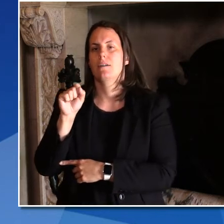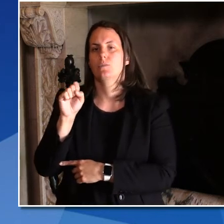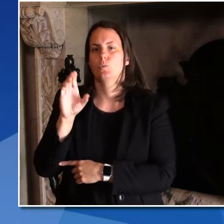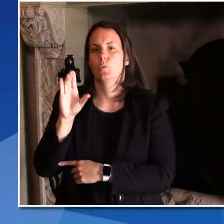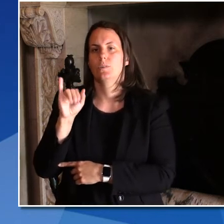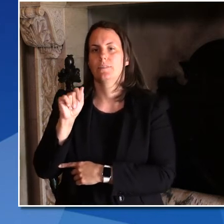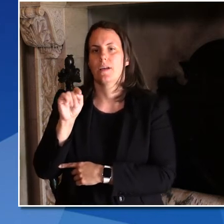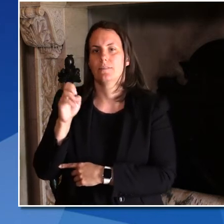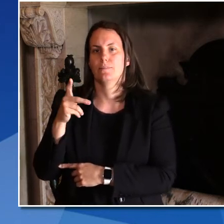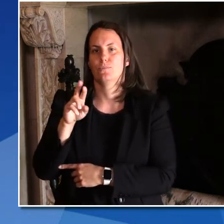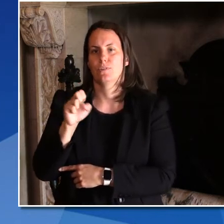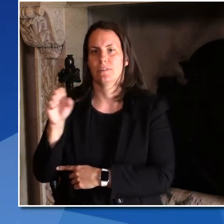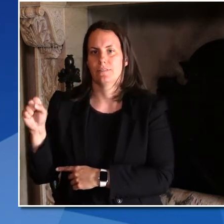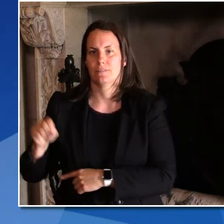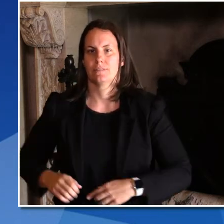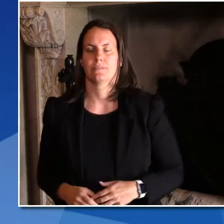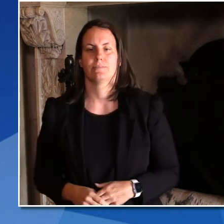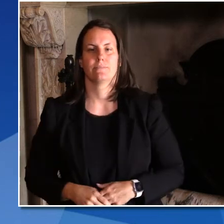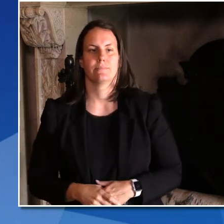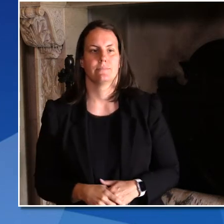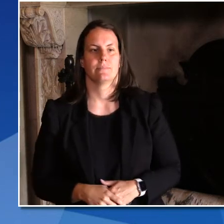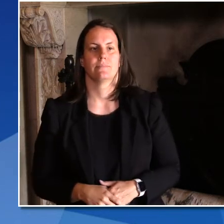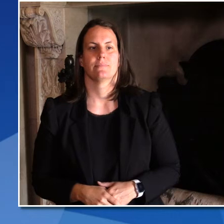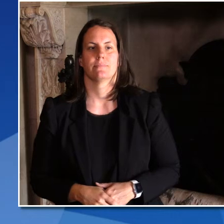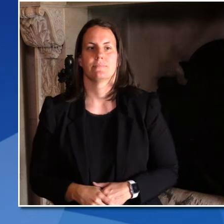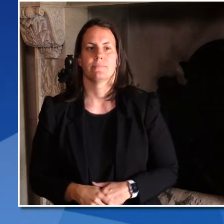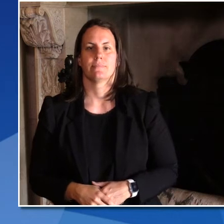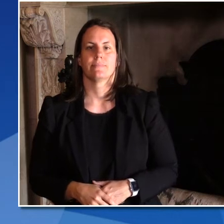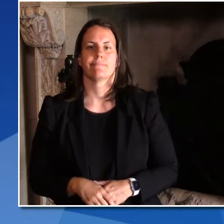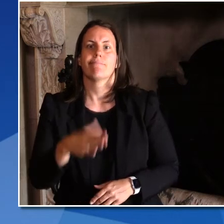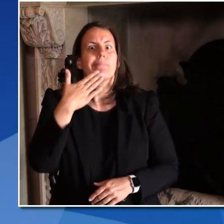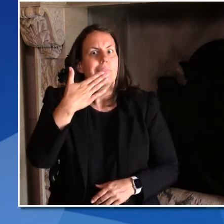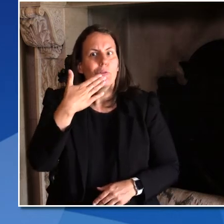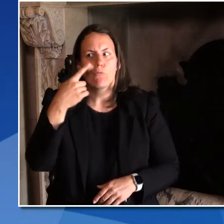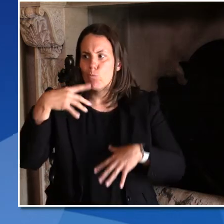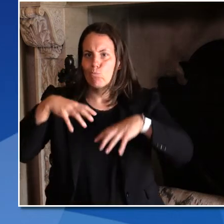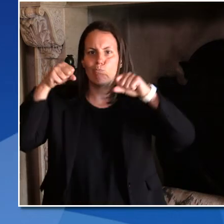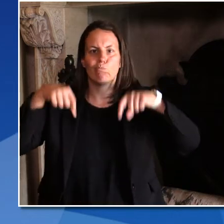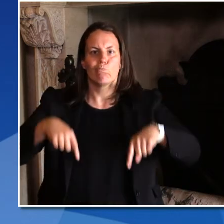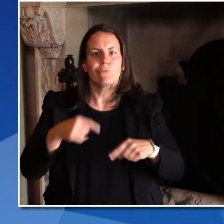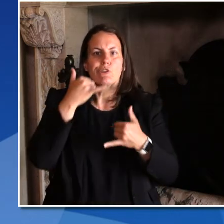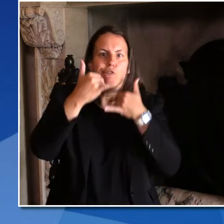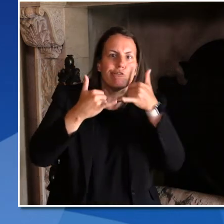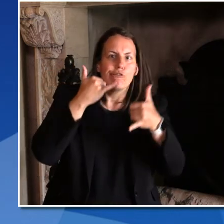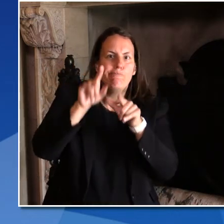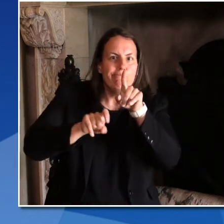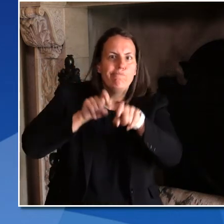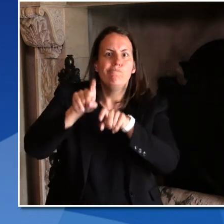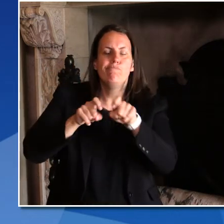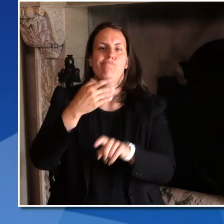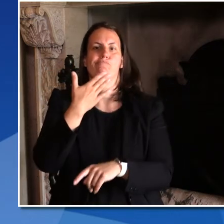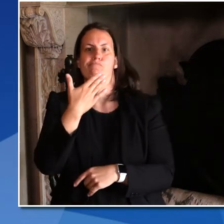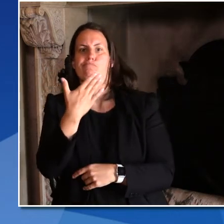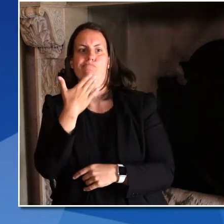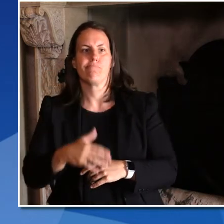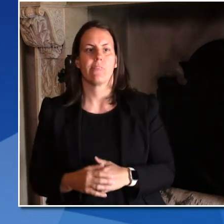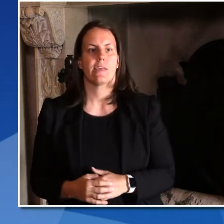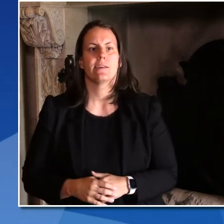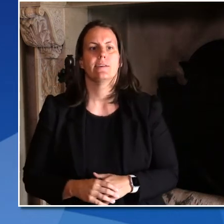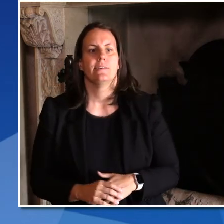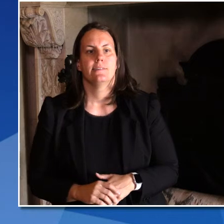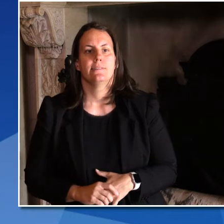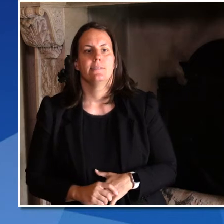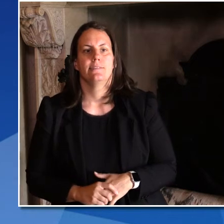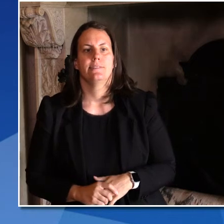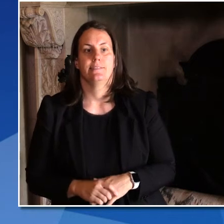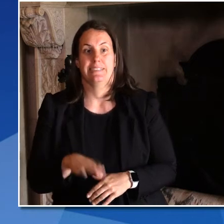Yeah, hi, thanks for doing this call again. So I guess kind of piggybacking from that last question, as we